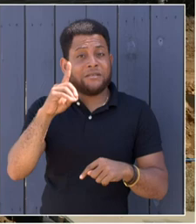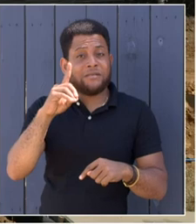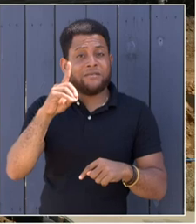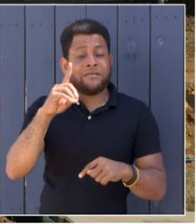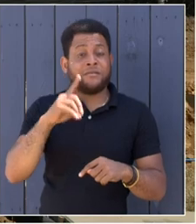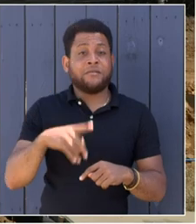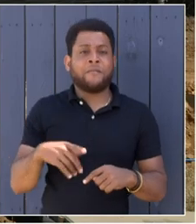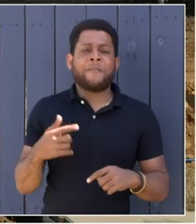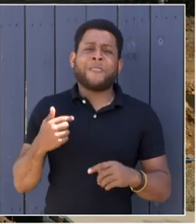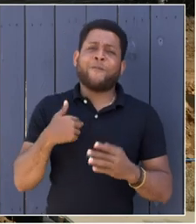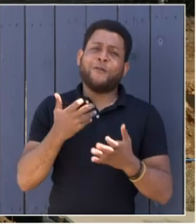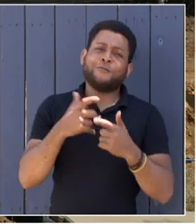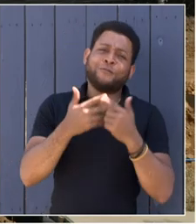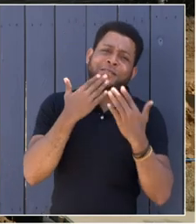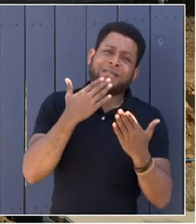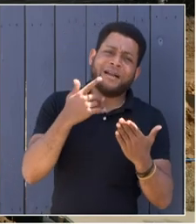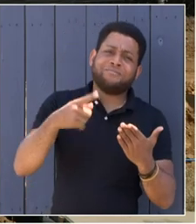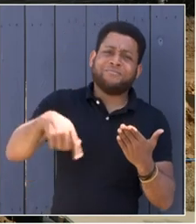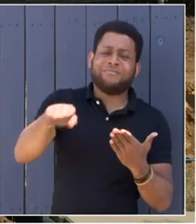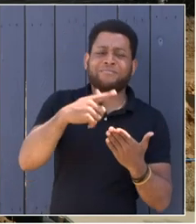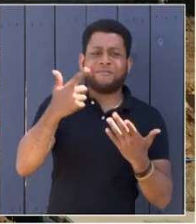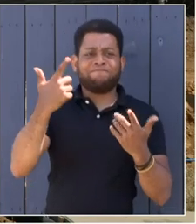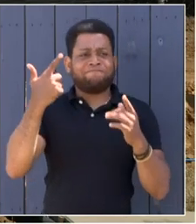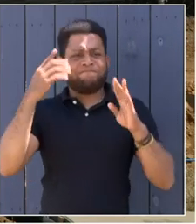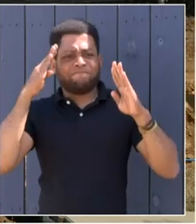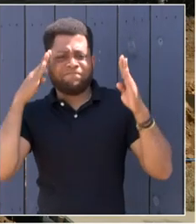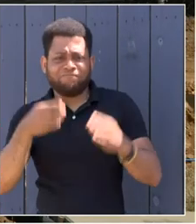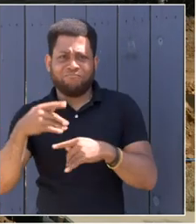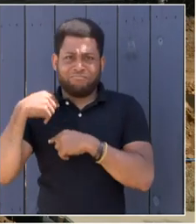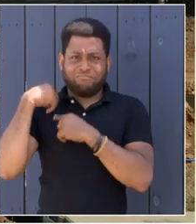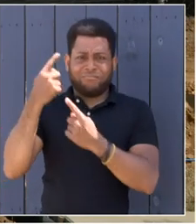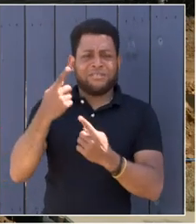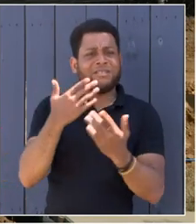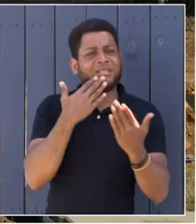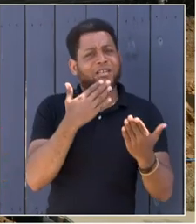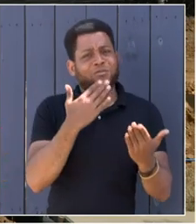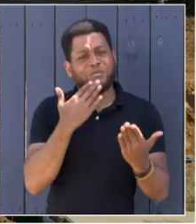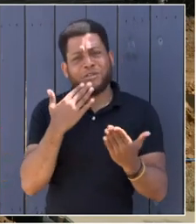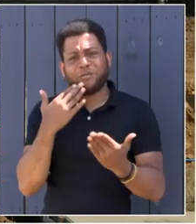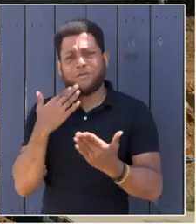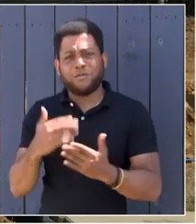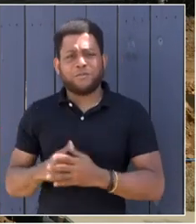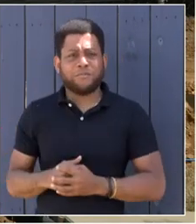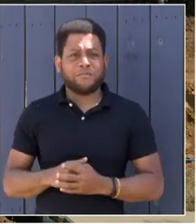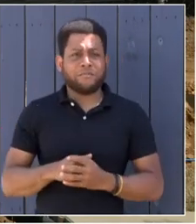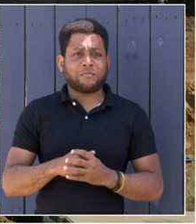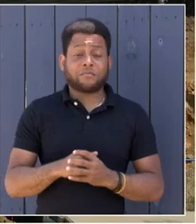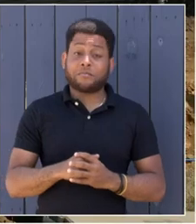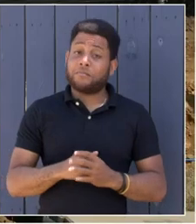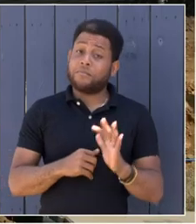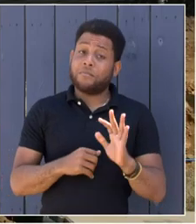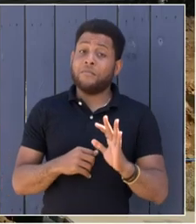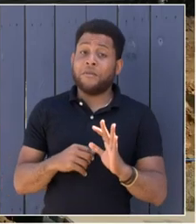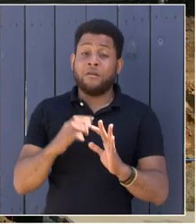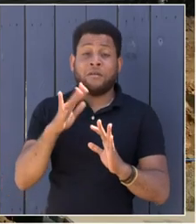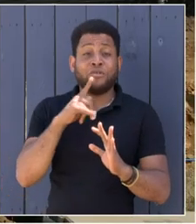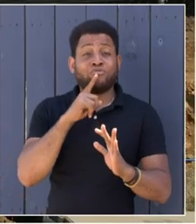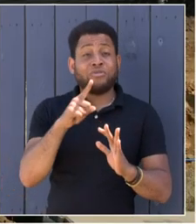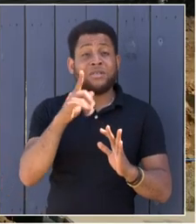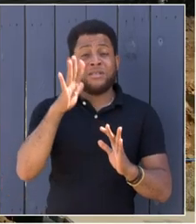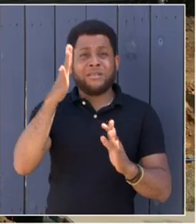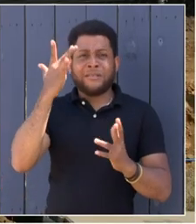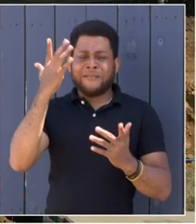who have been so focused on this and just really sticking to